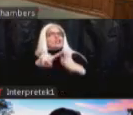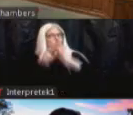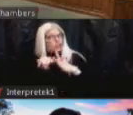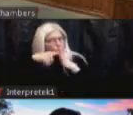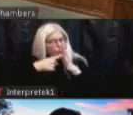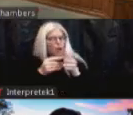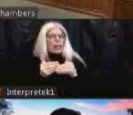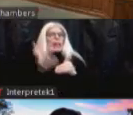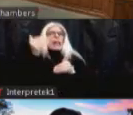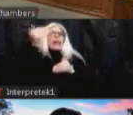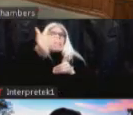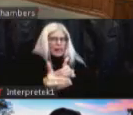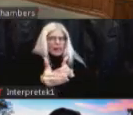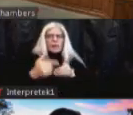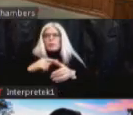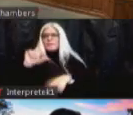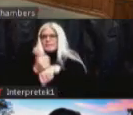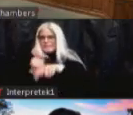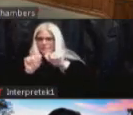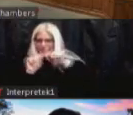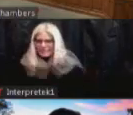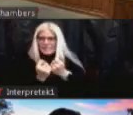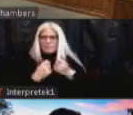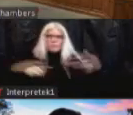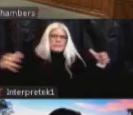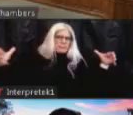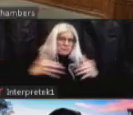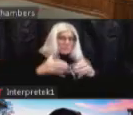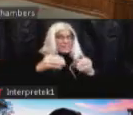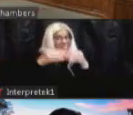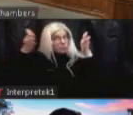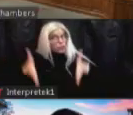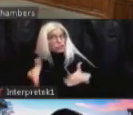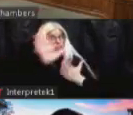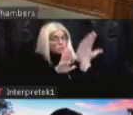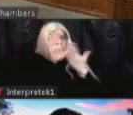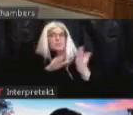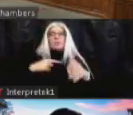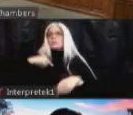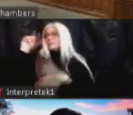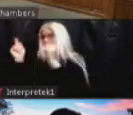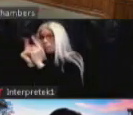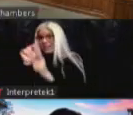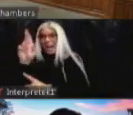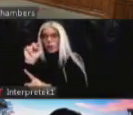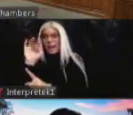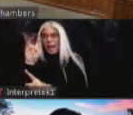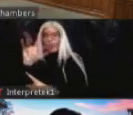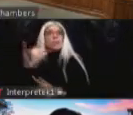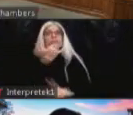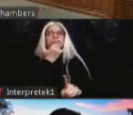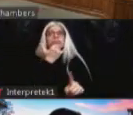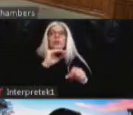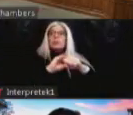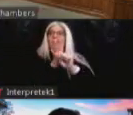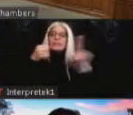to get developed. We were meeting in person at United Way, then COVID happened and we started meeting virtually. We've held several events